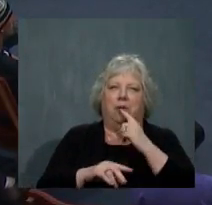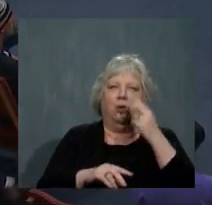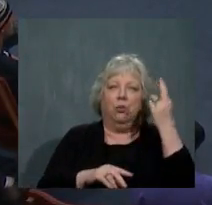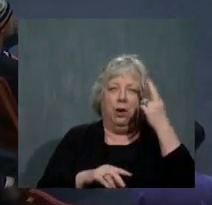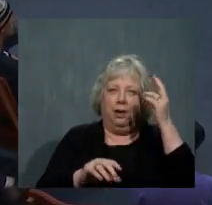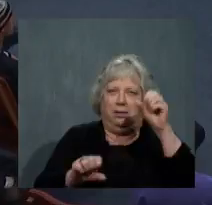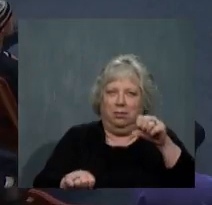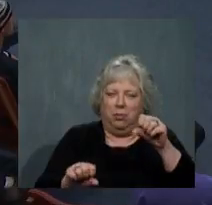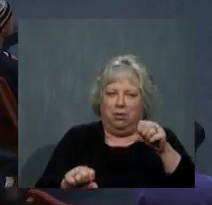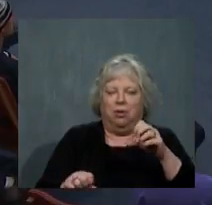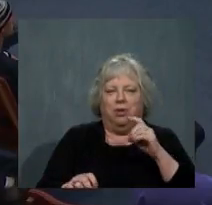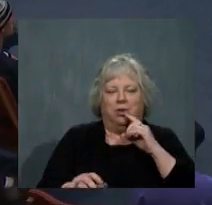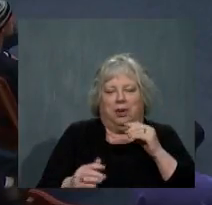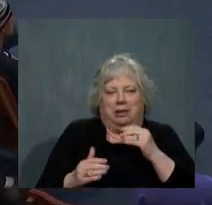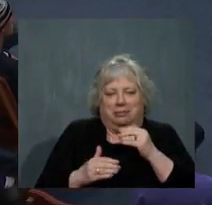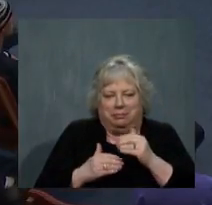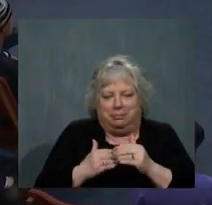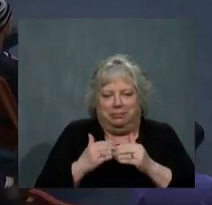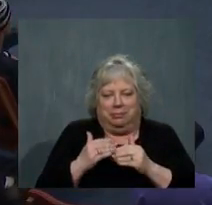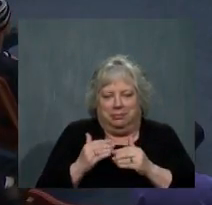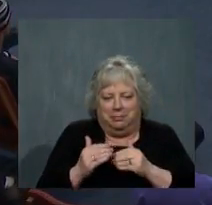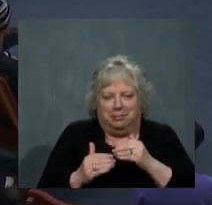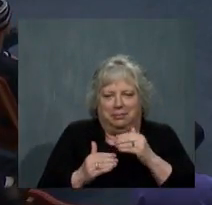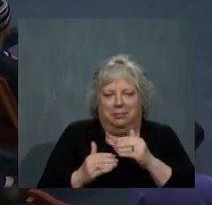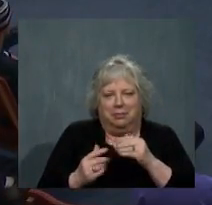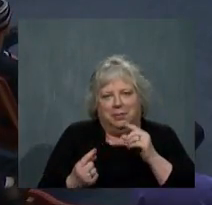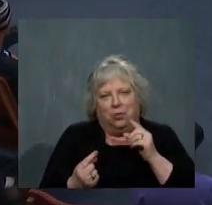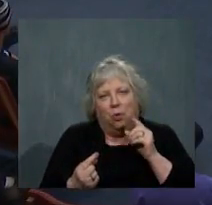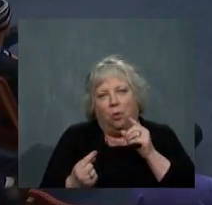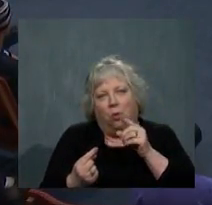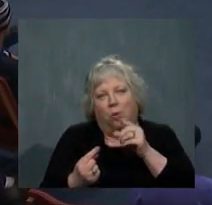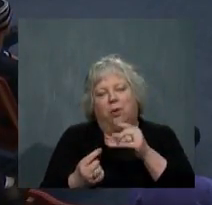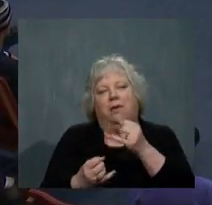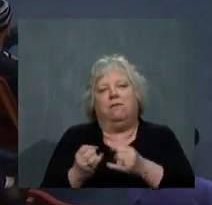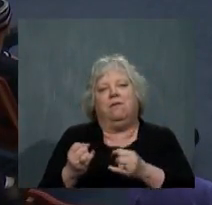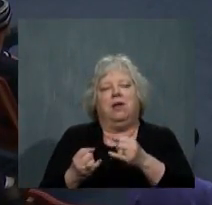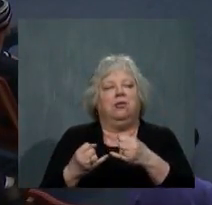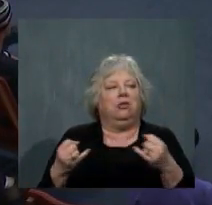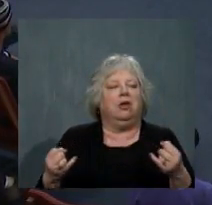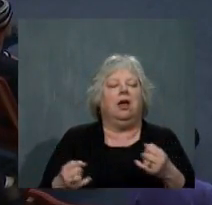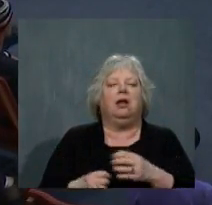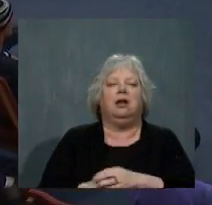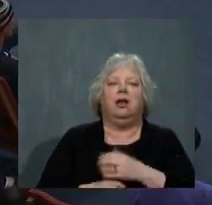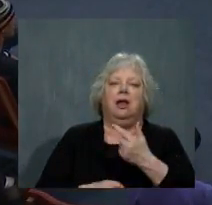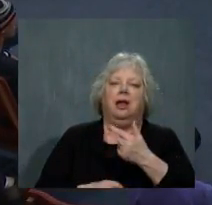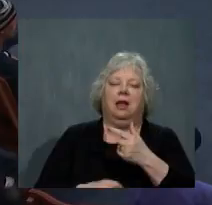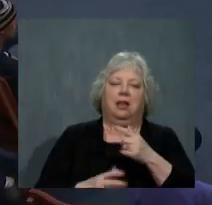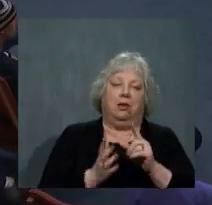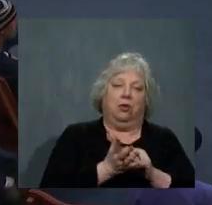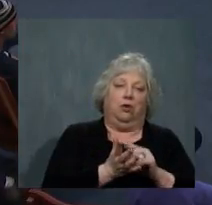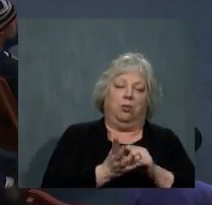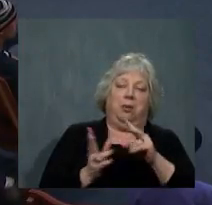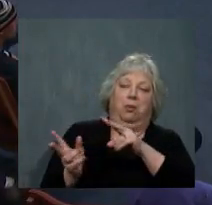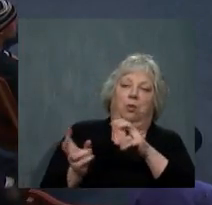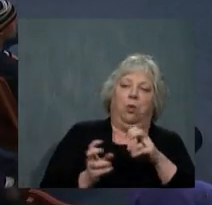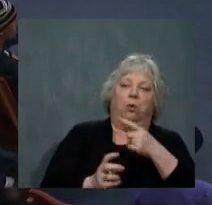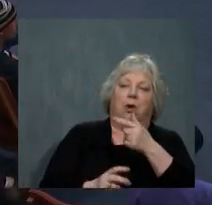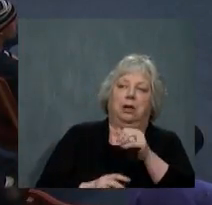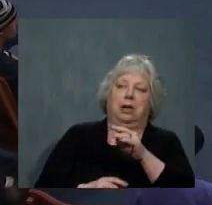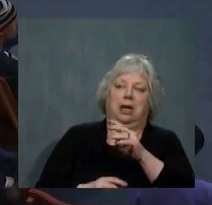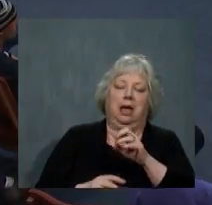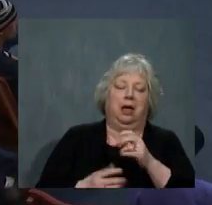can inch our way towards that finish line. And as Gabe pointed out, was quoted in the paper, I think it was last week,